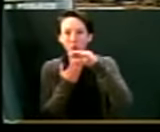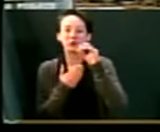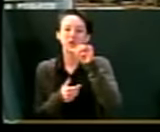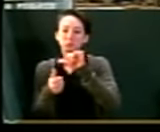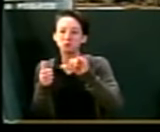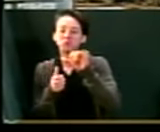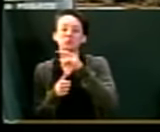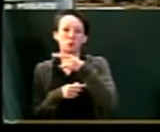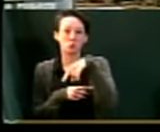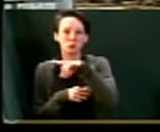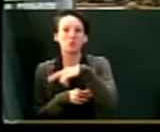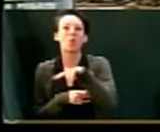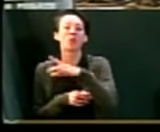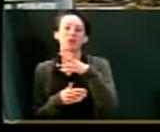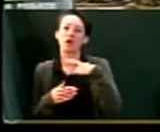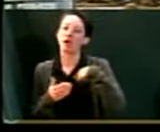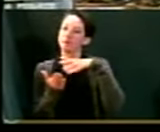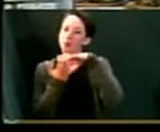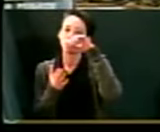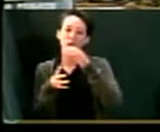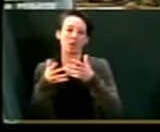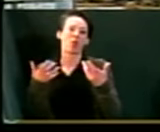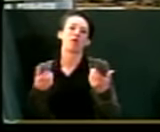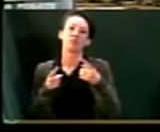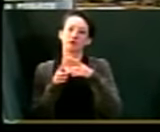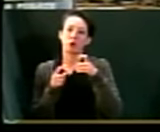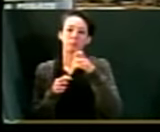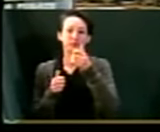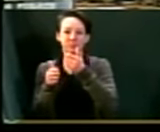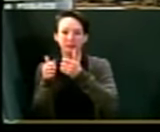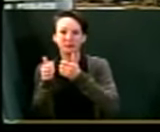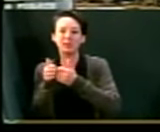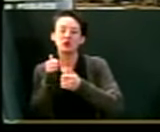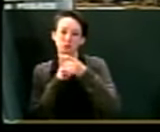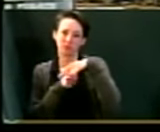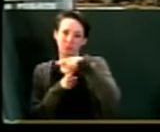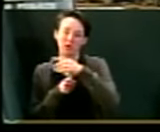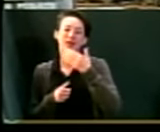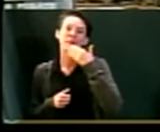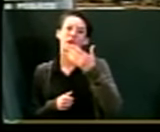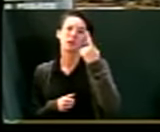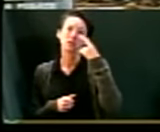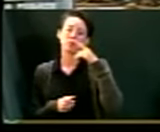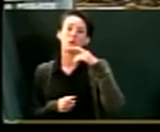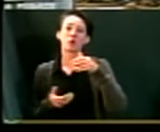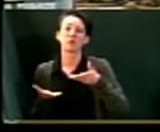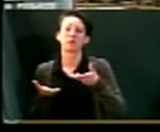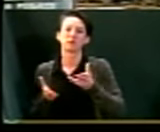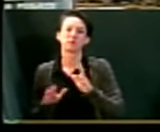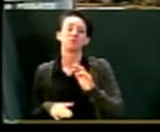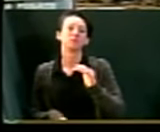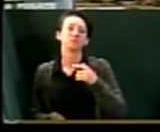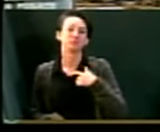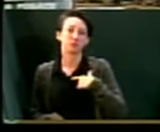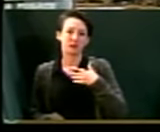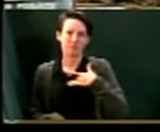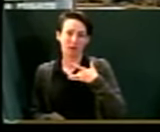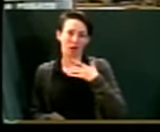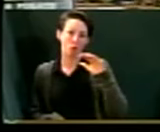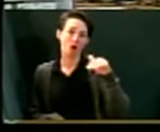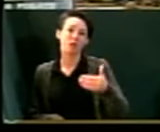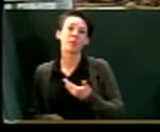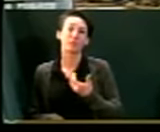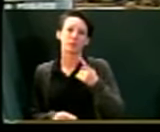learned a lot from each of you, and thank you for making me feel welcome 2 years ago when I came onto the board.